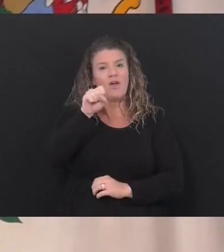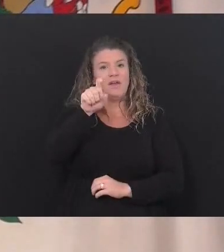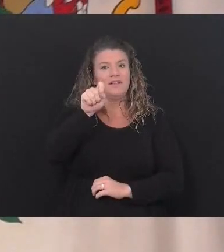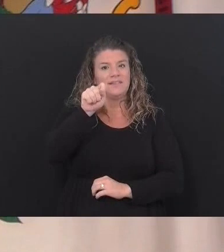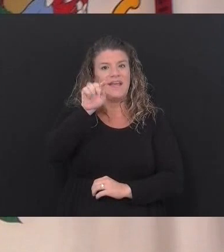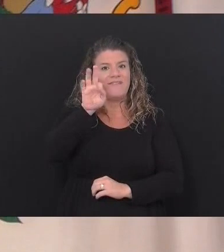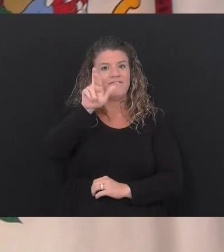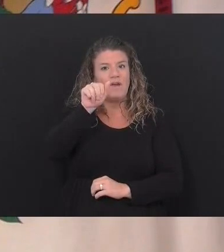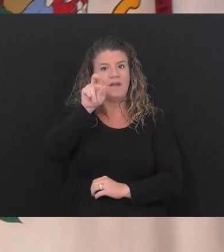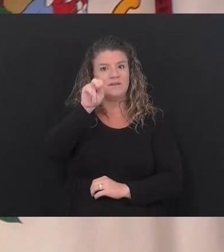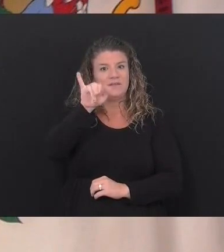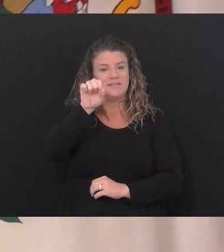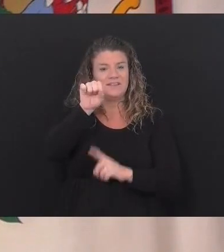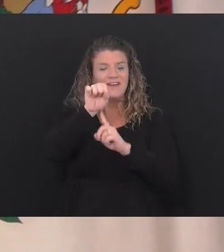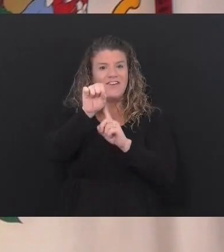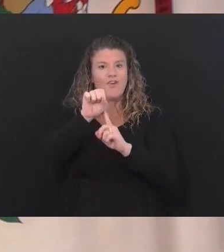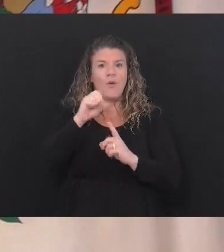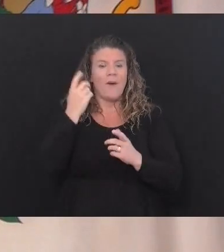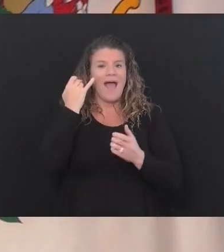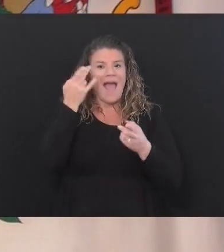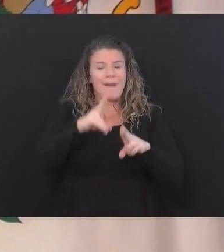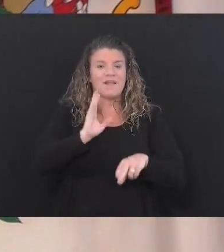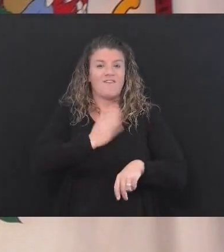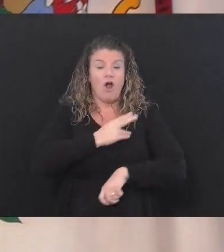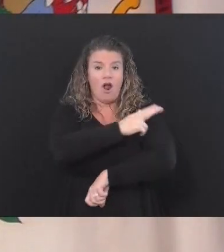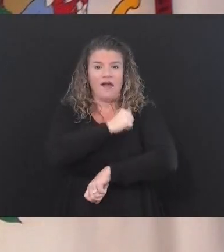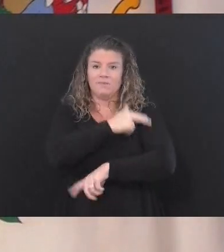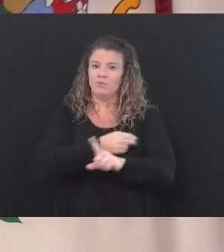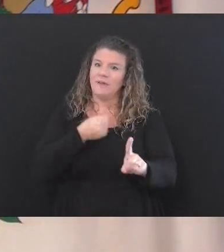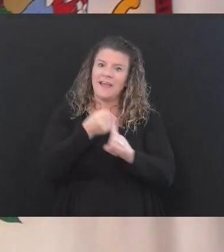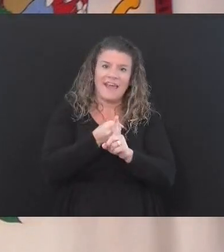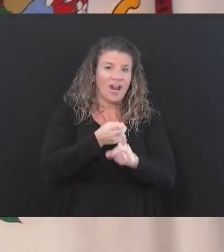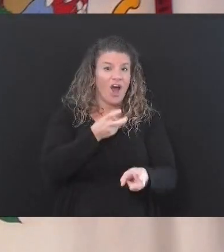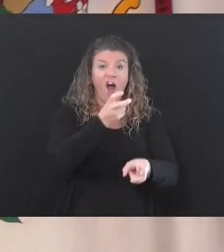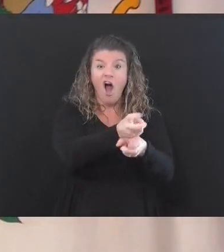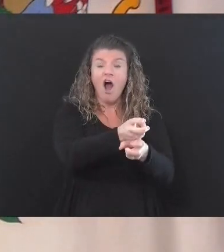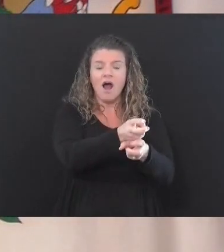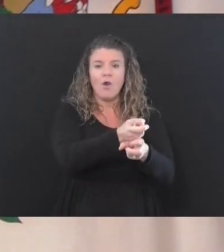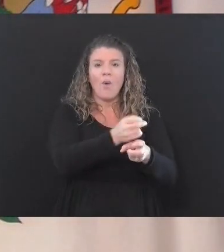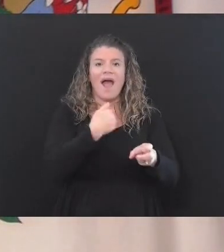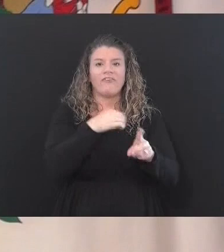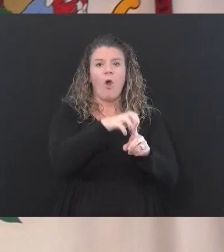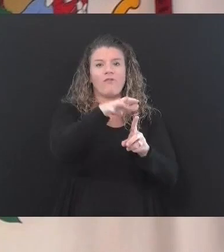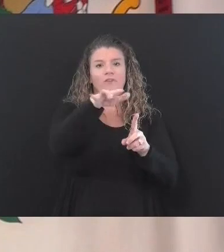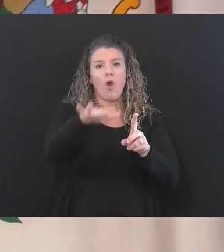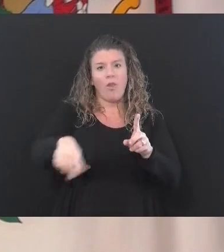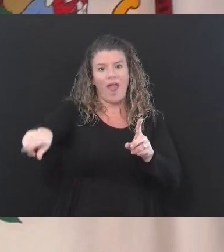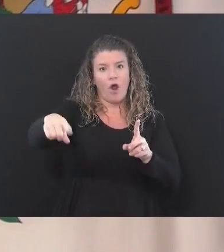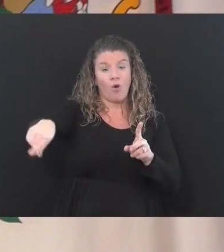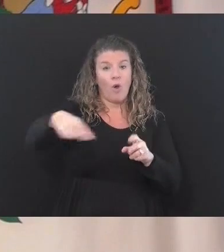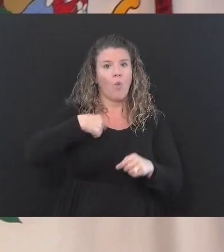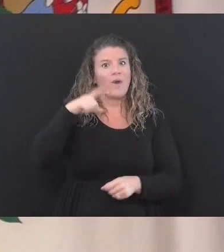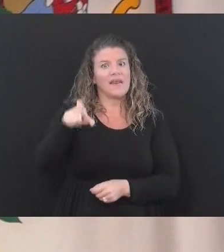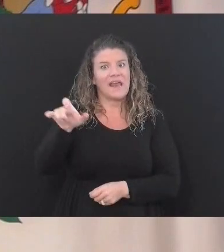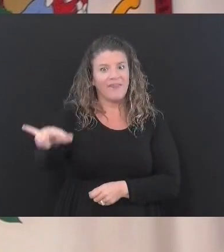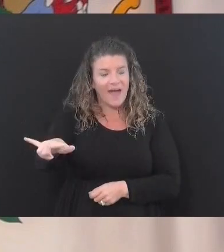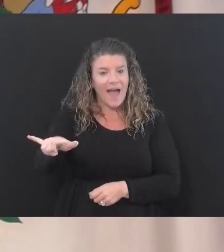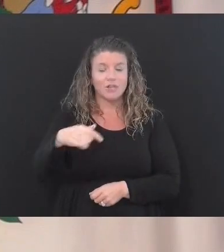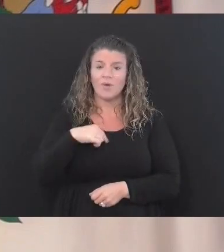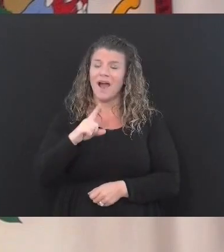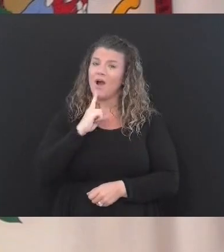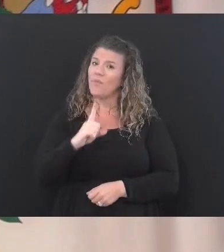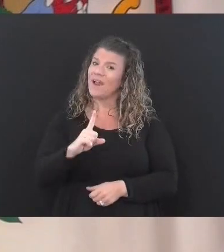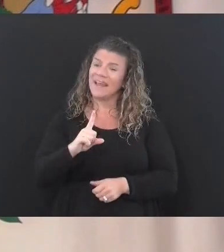an overflow from the COVID-19 virus and everything, if we need that. And again, I